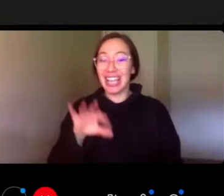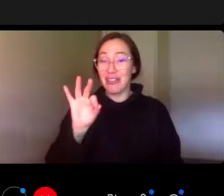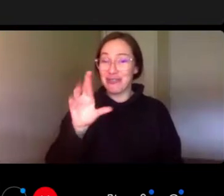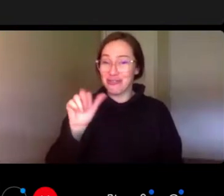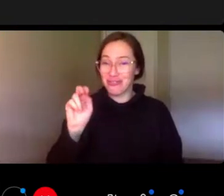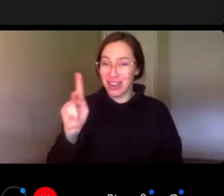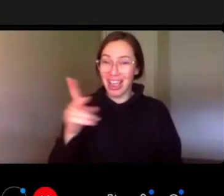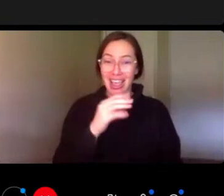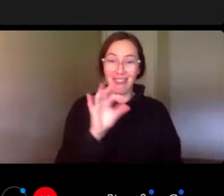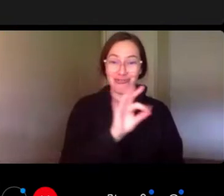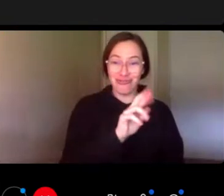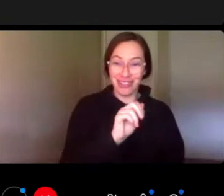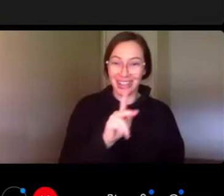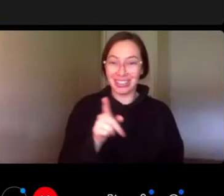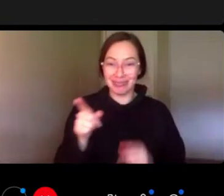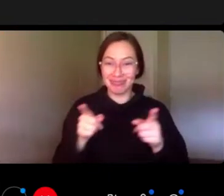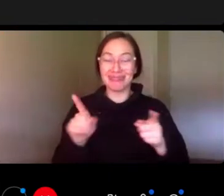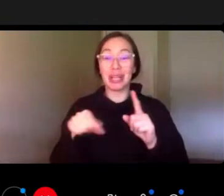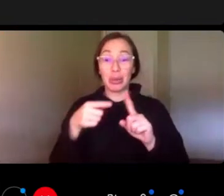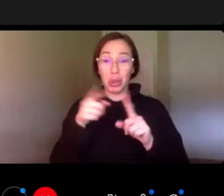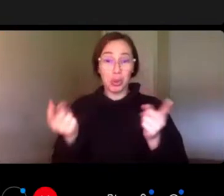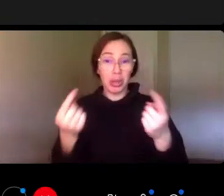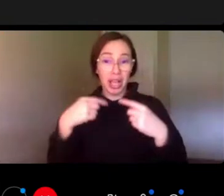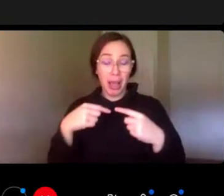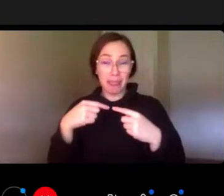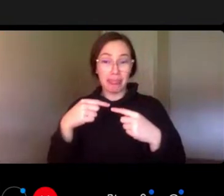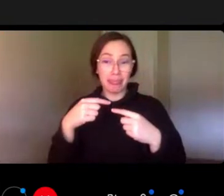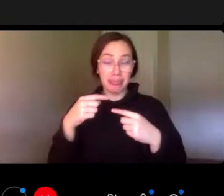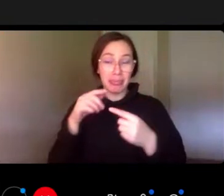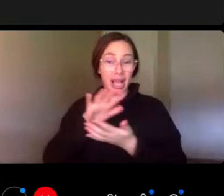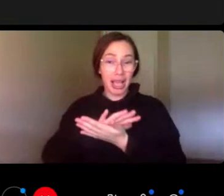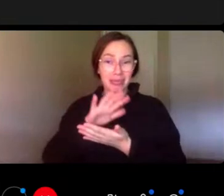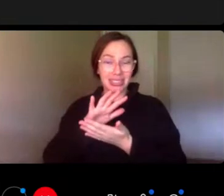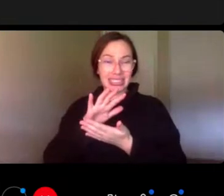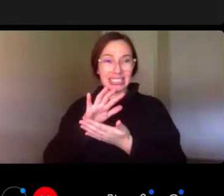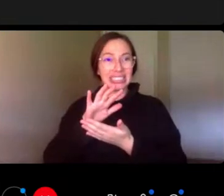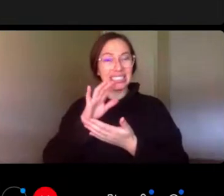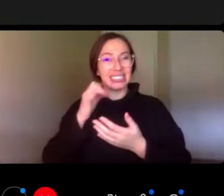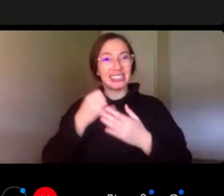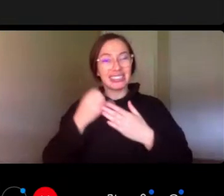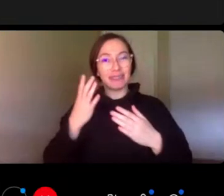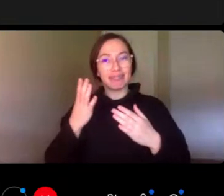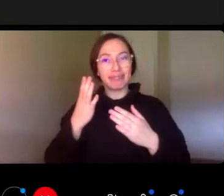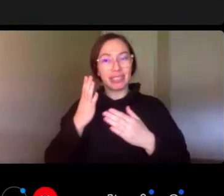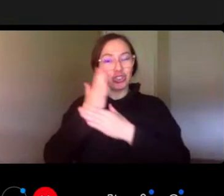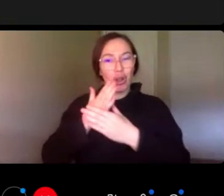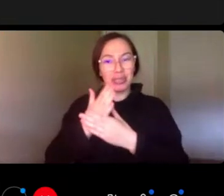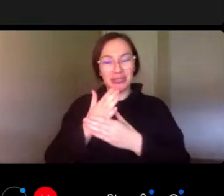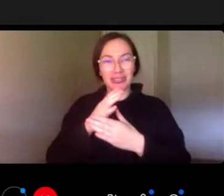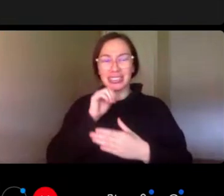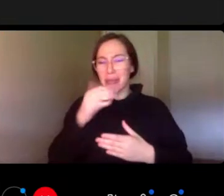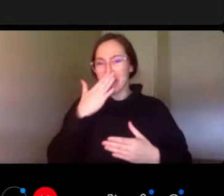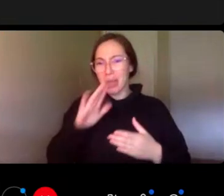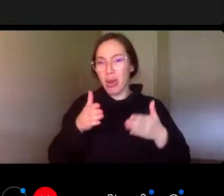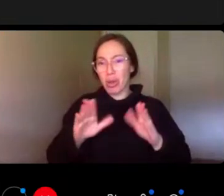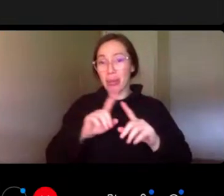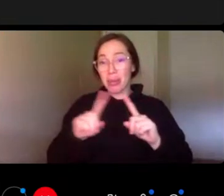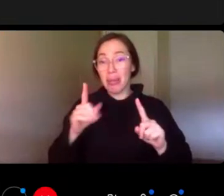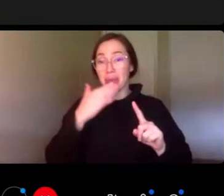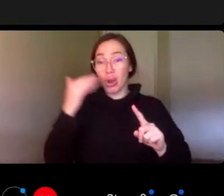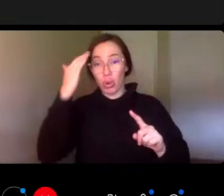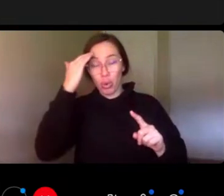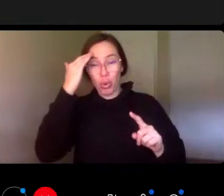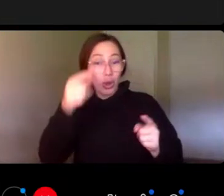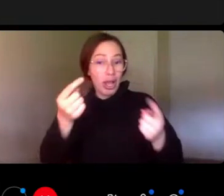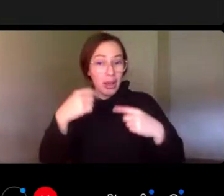Frank. And when you come on campus, it's disruptive, not necessarily in a bad way, but knowing you're coming, knowing you're going to be expected, knowing